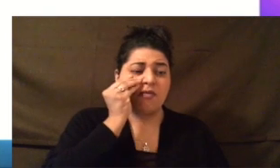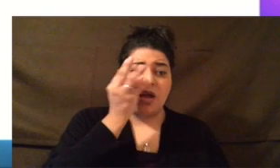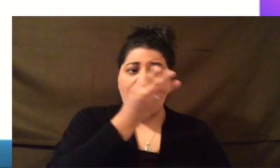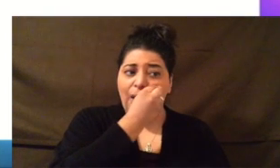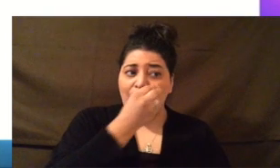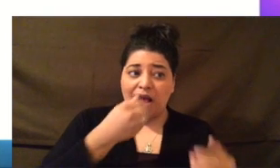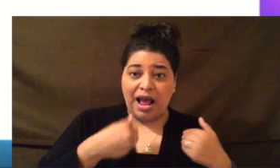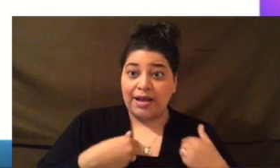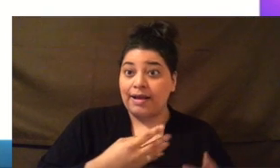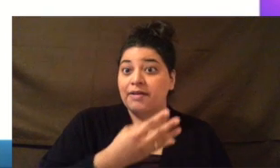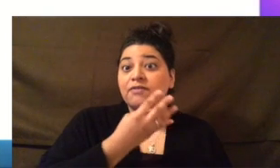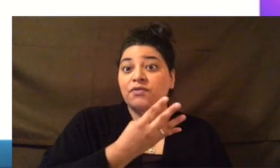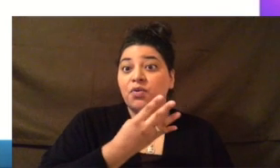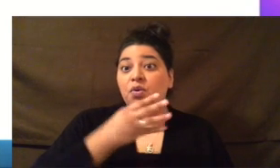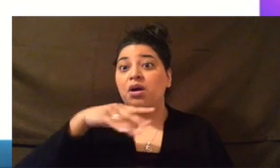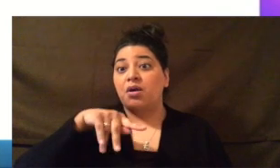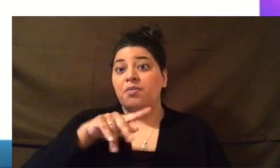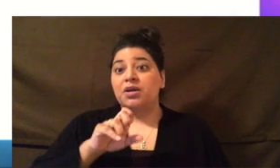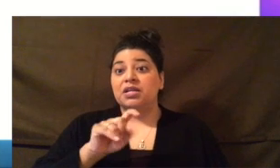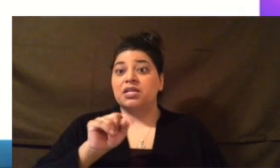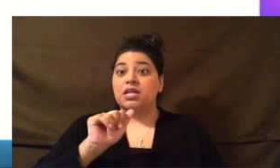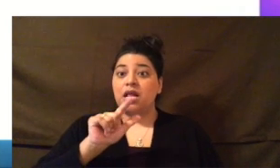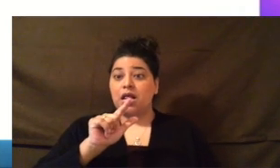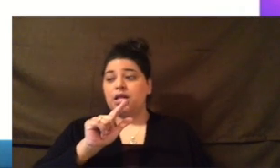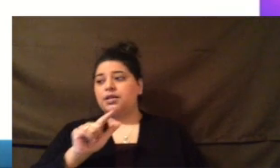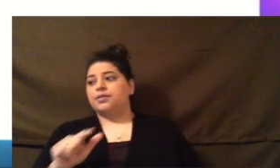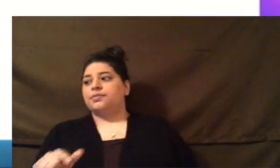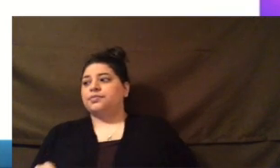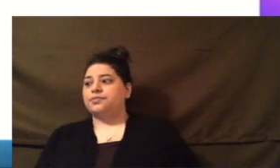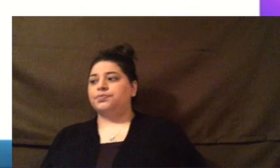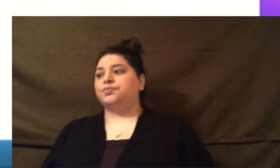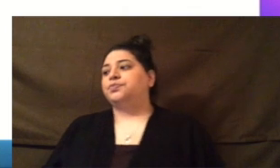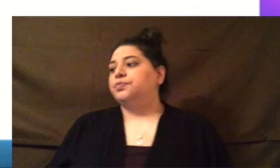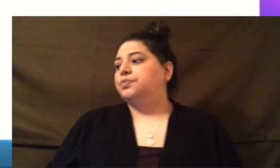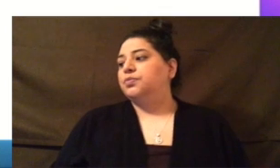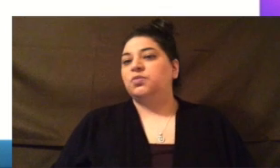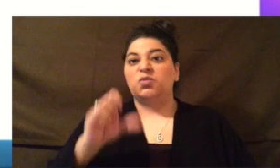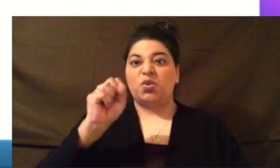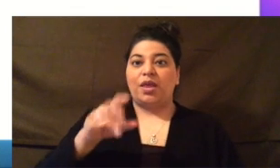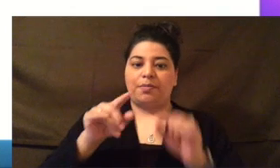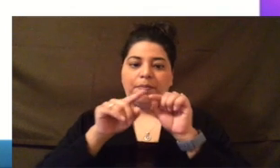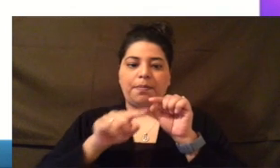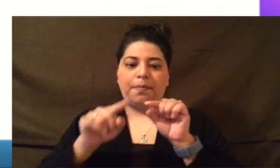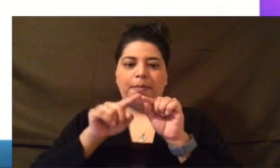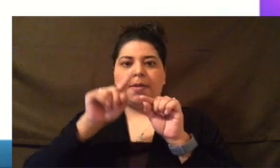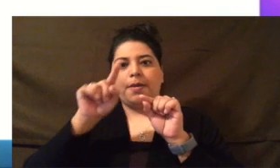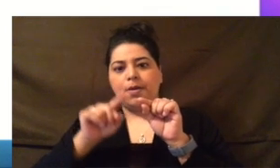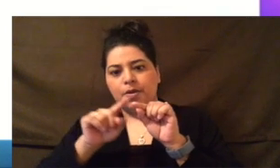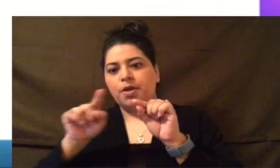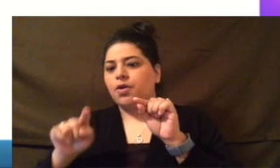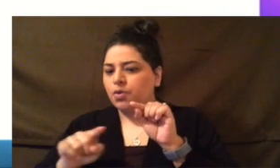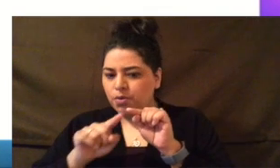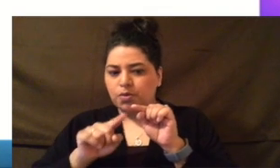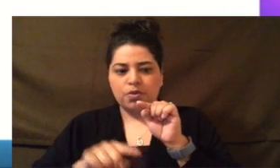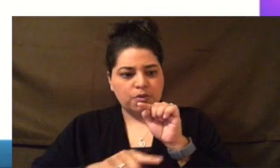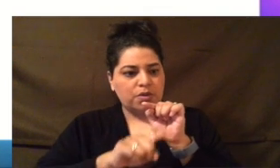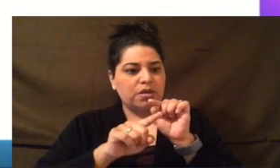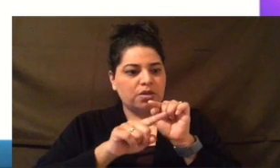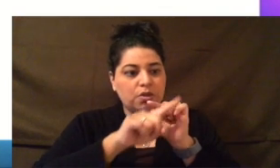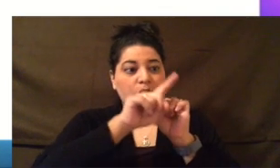identify all the flowers that have 4 petals. So I'm going to go ahead and do that by labeling them and circling them.